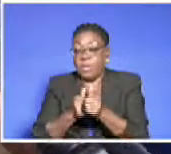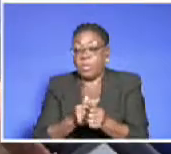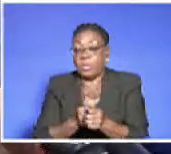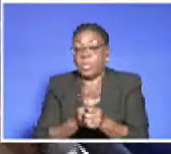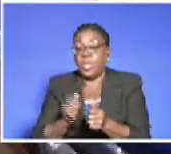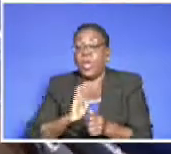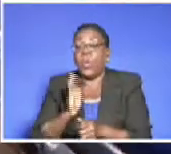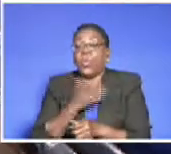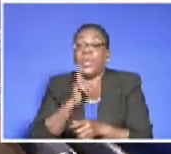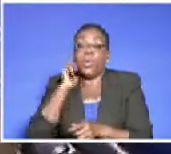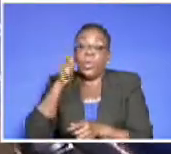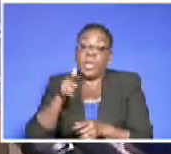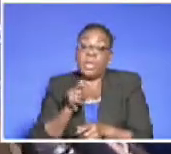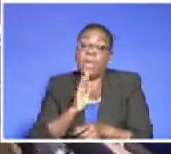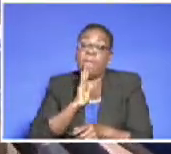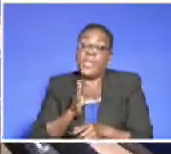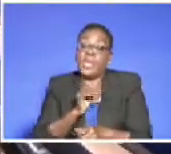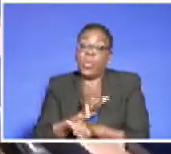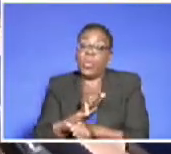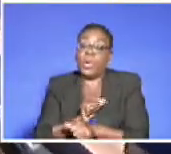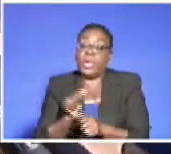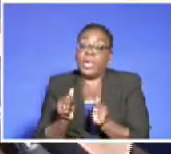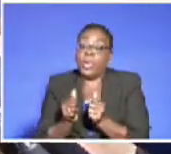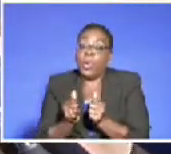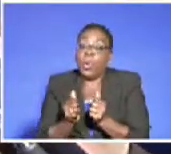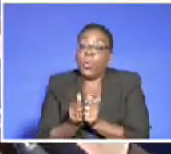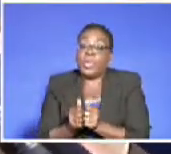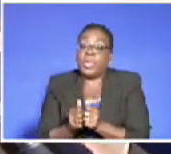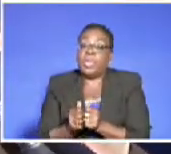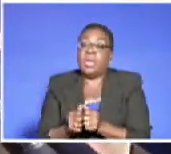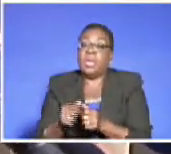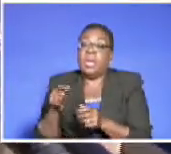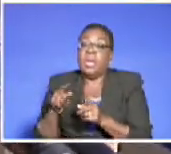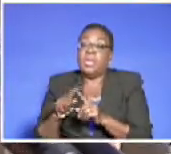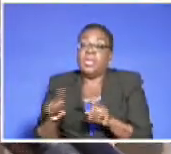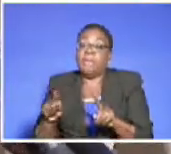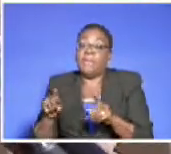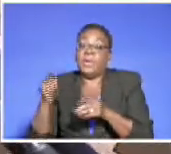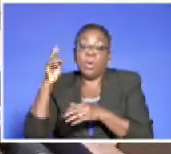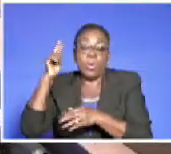we will be working in collaboration with the various hotels that are on beachfronts.